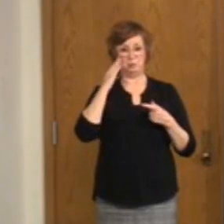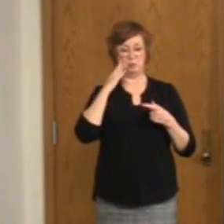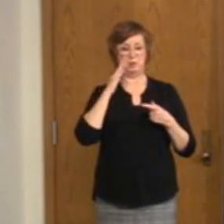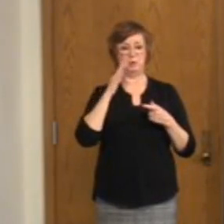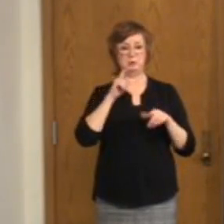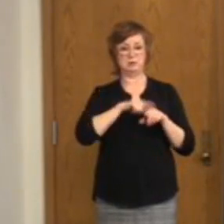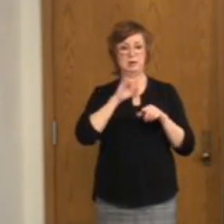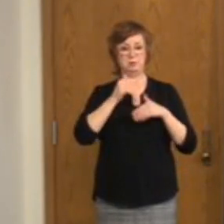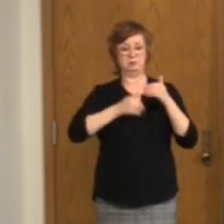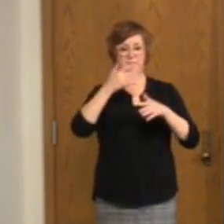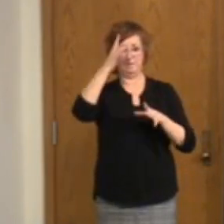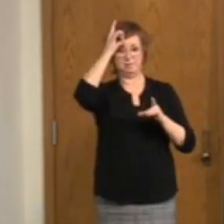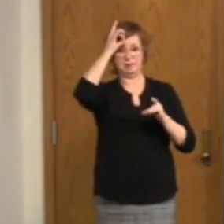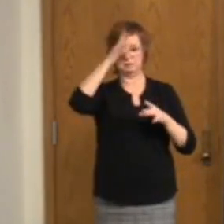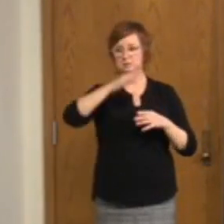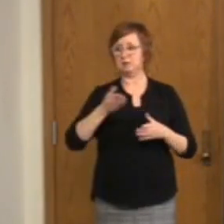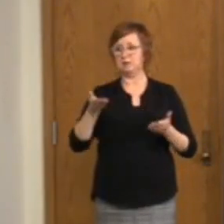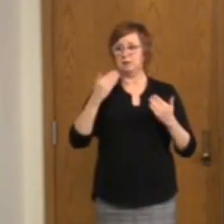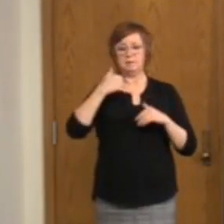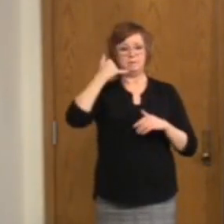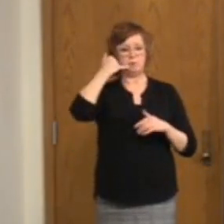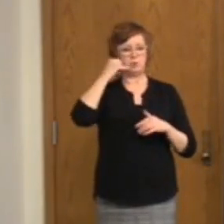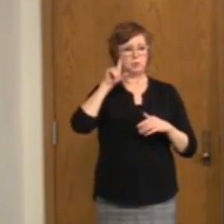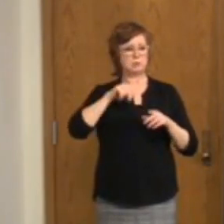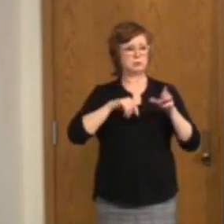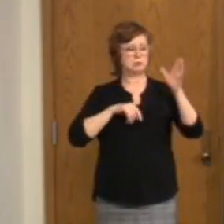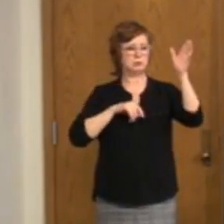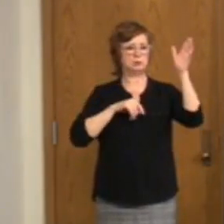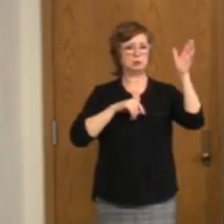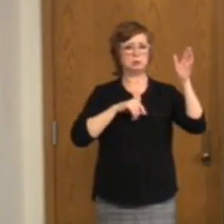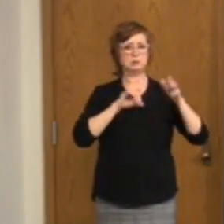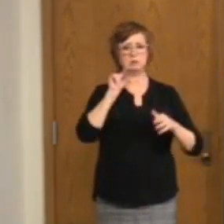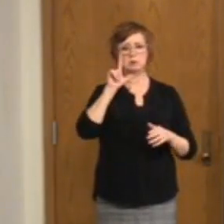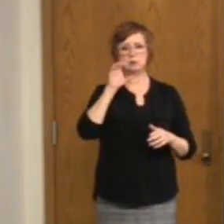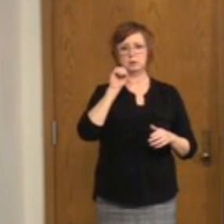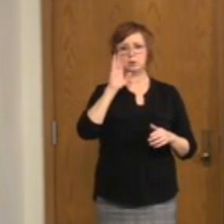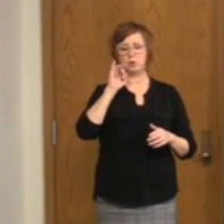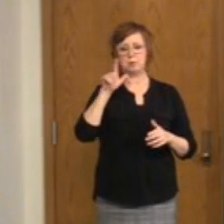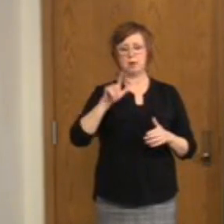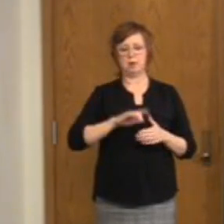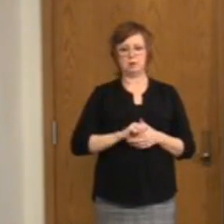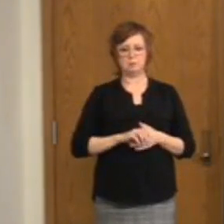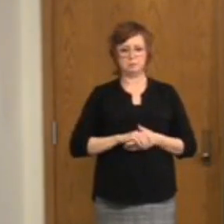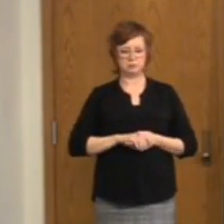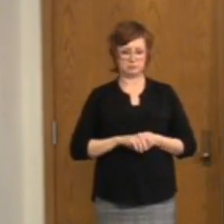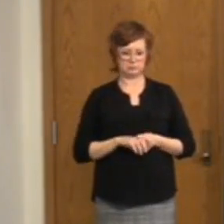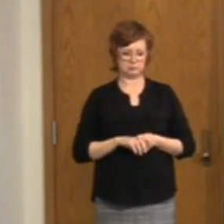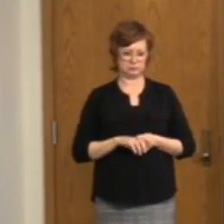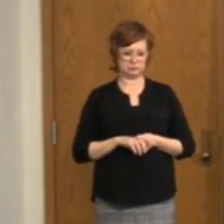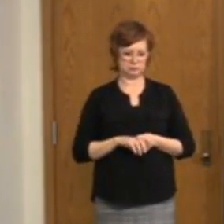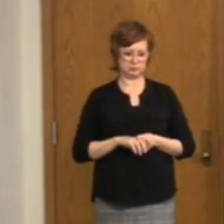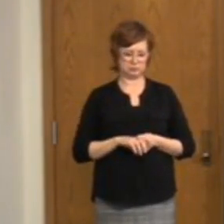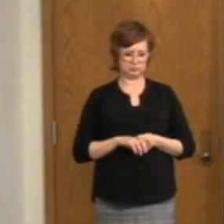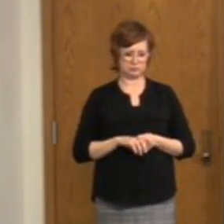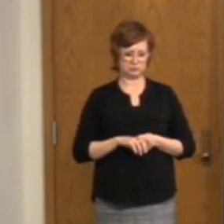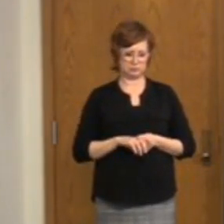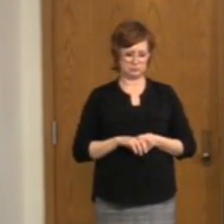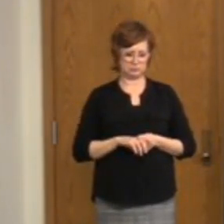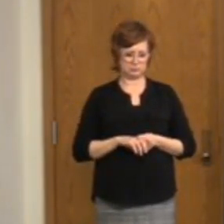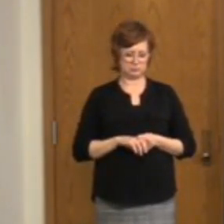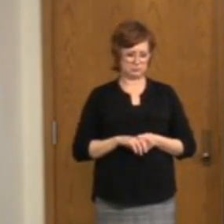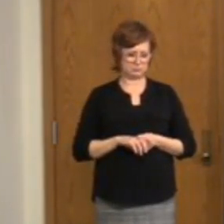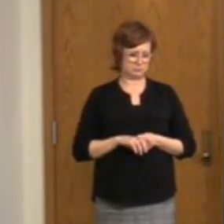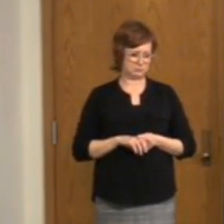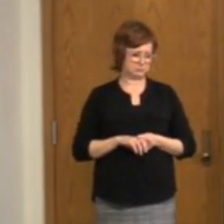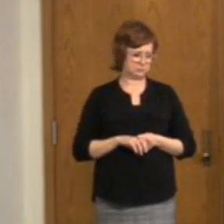on the line. Operator? We have Connor O'Donovan from Global. We got the good news today that all the long-term